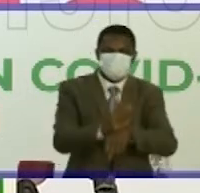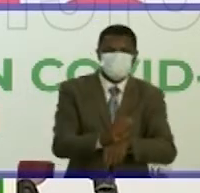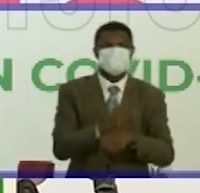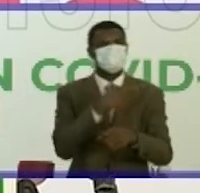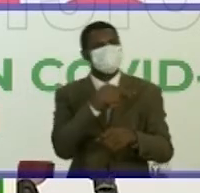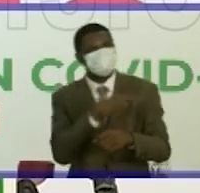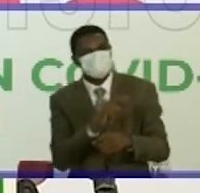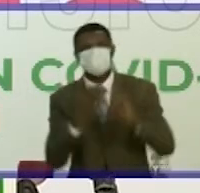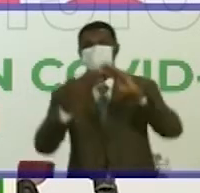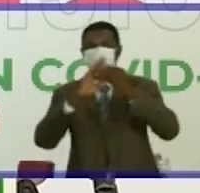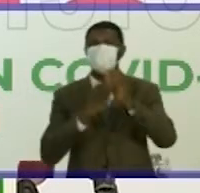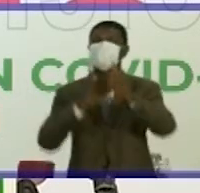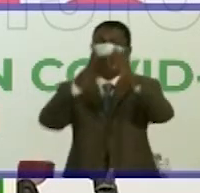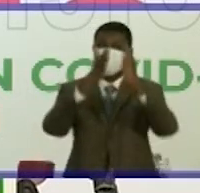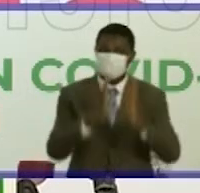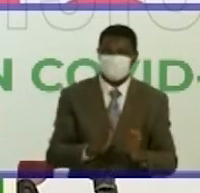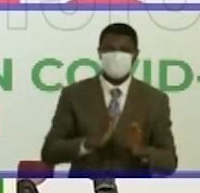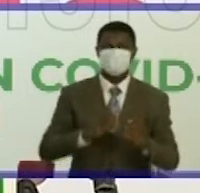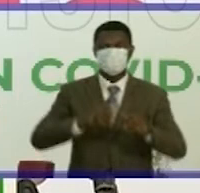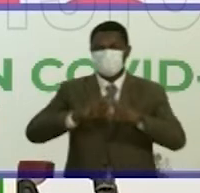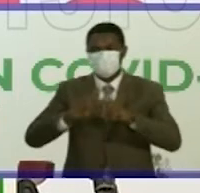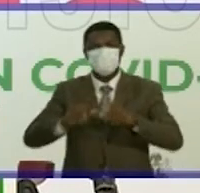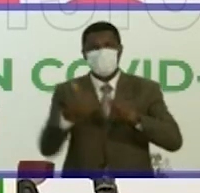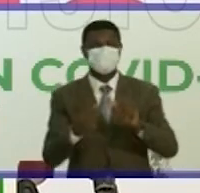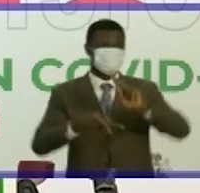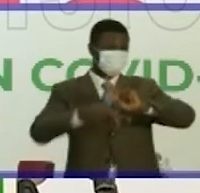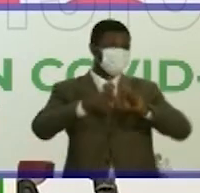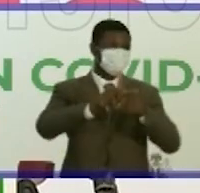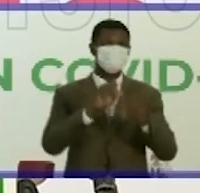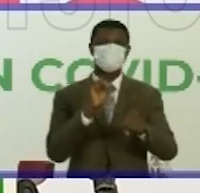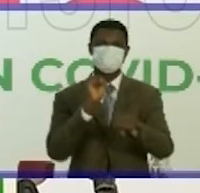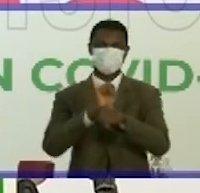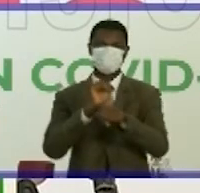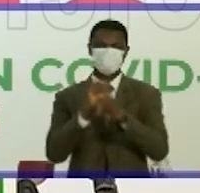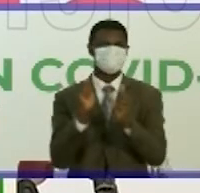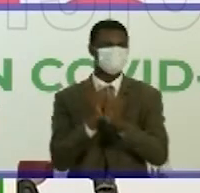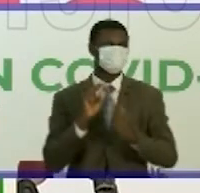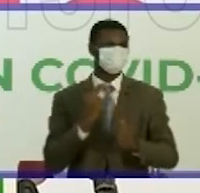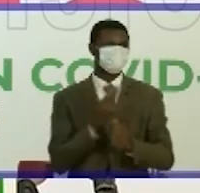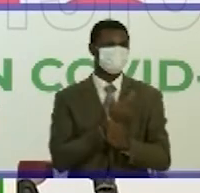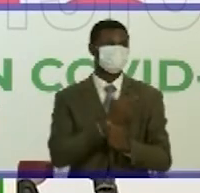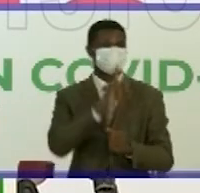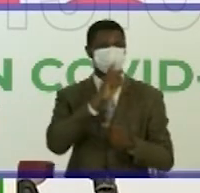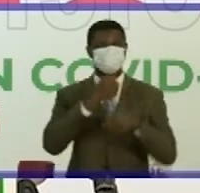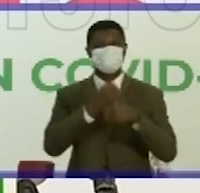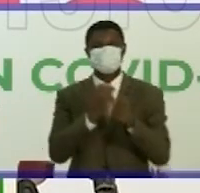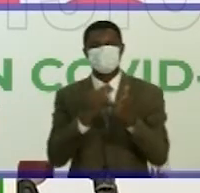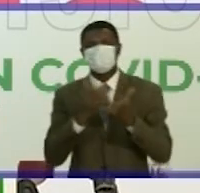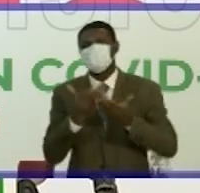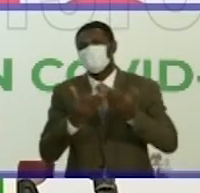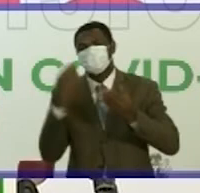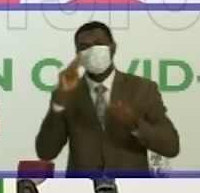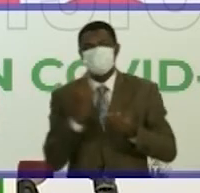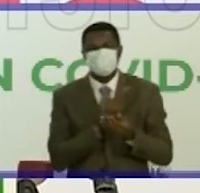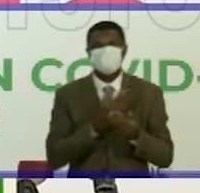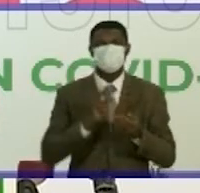leaders as well as other partners. 5, ensured longer collaboration